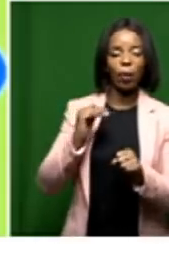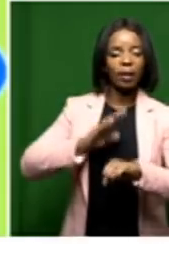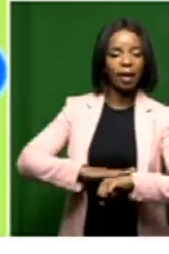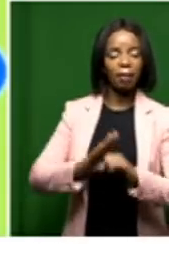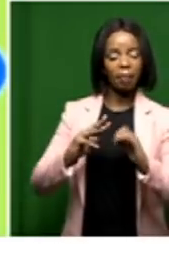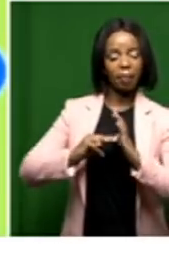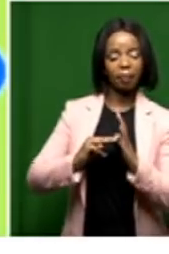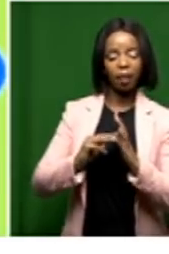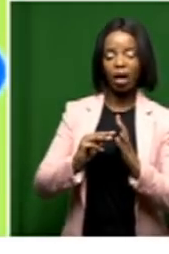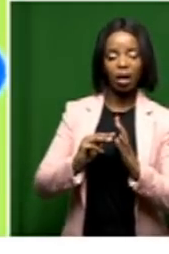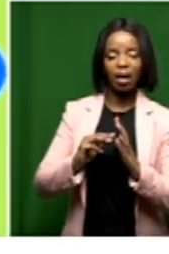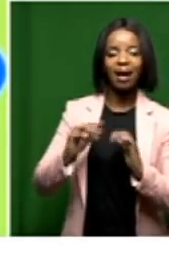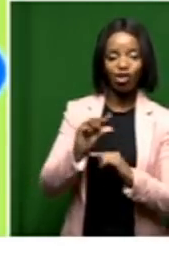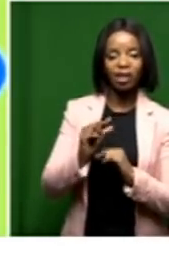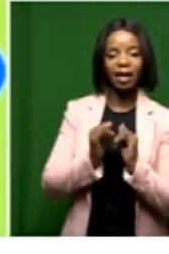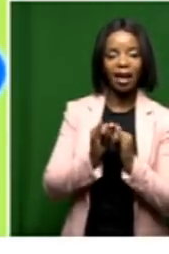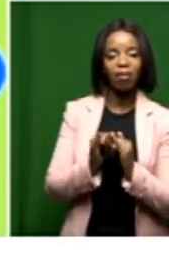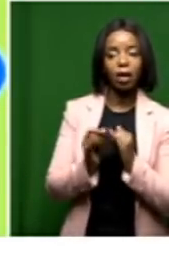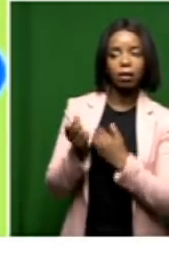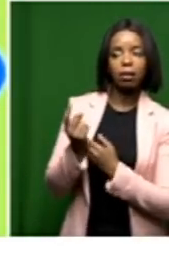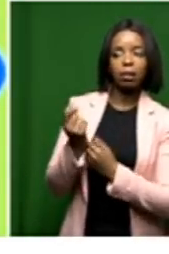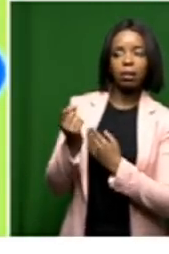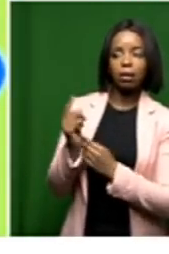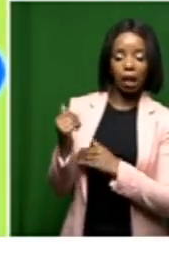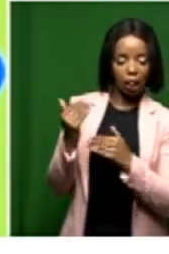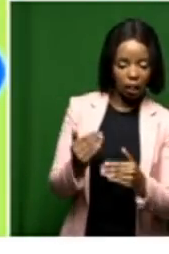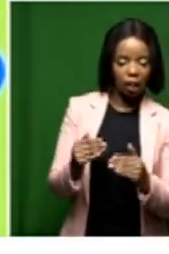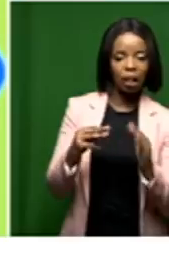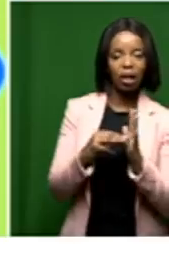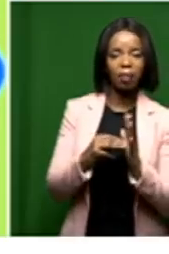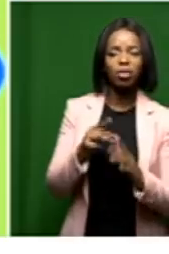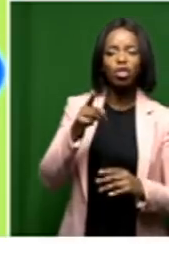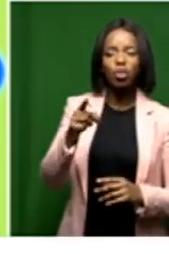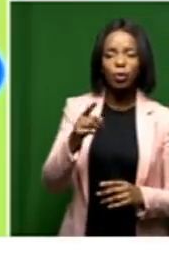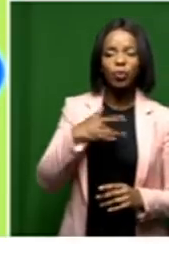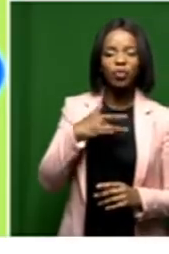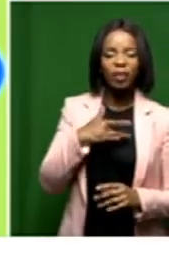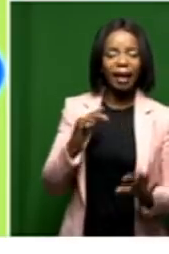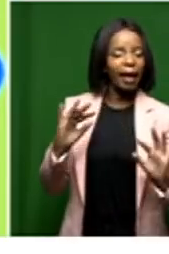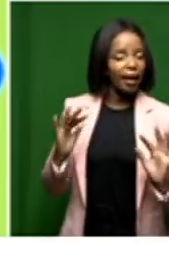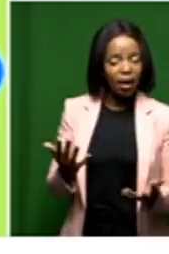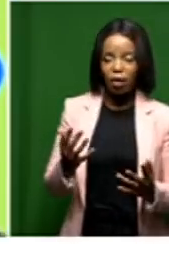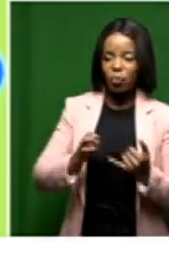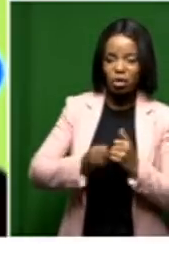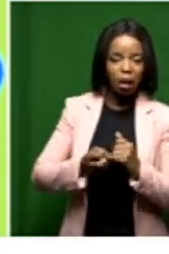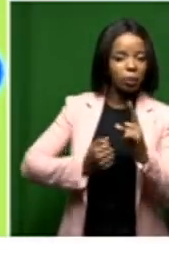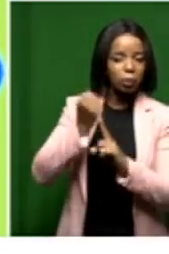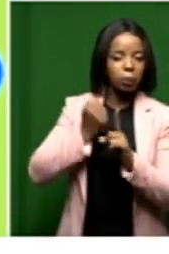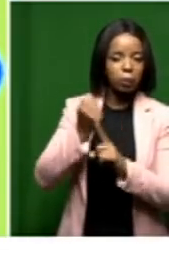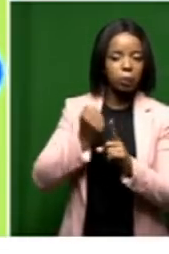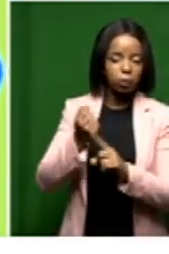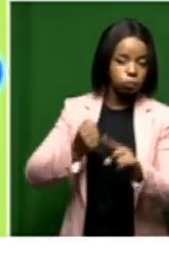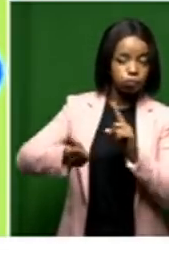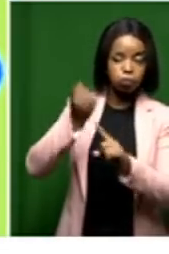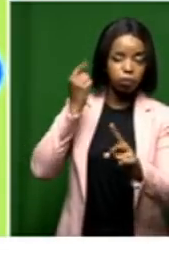pandemic. How has it been for you? What were your experiences? How were you assisted in trying to, achieve and attain your goals? Yes,